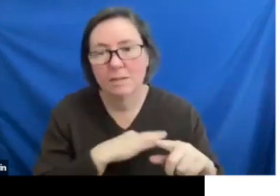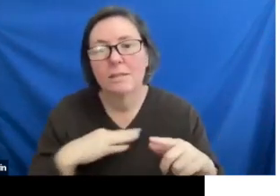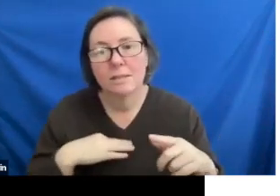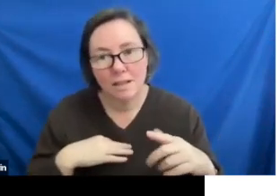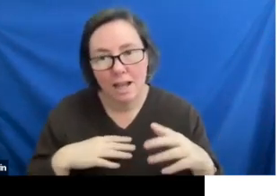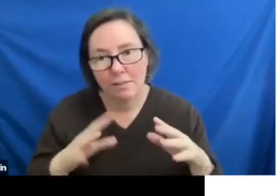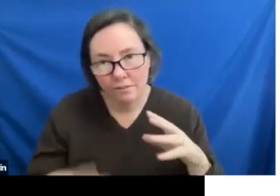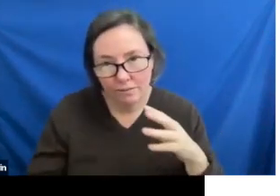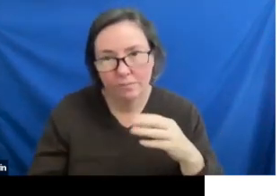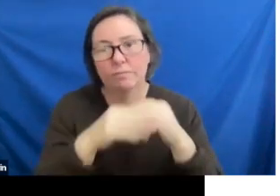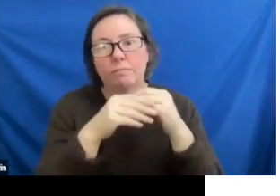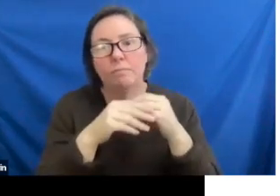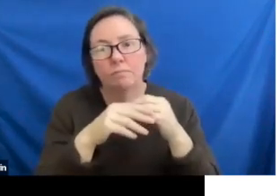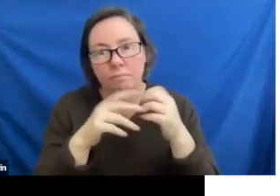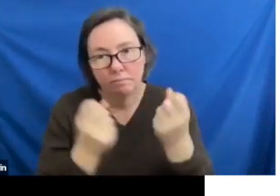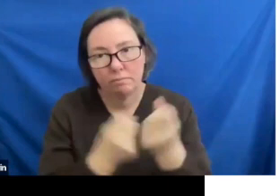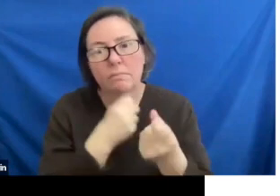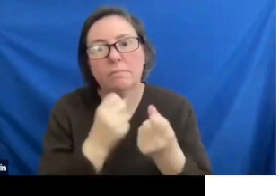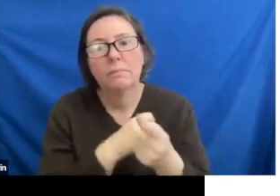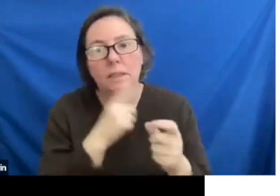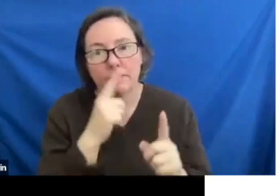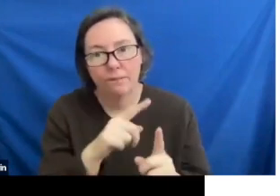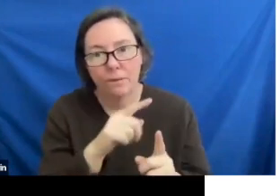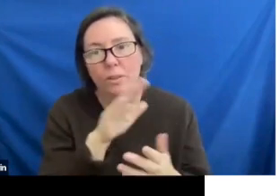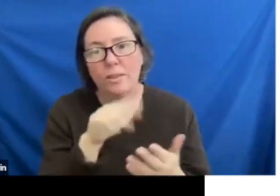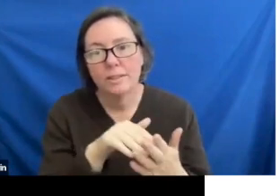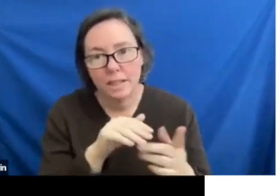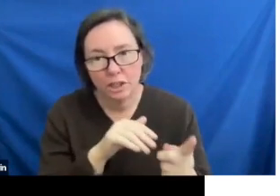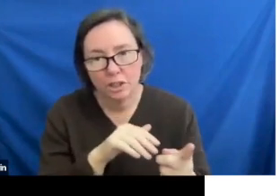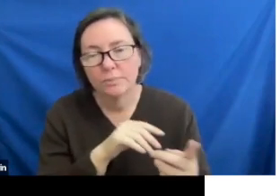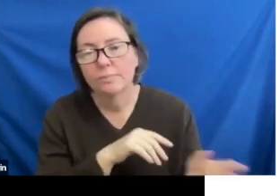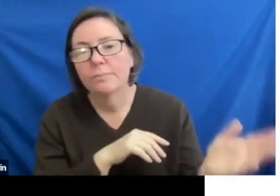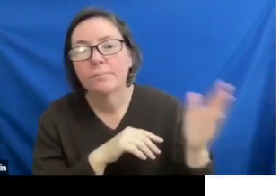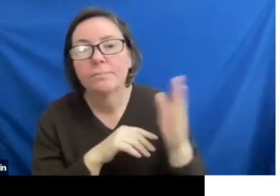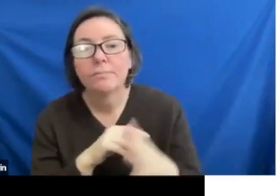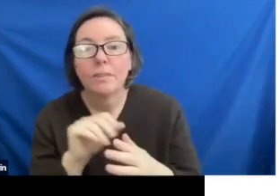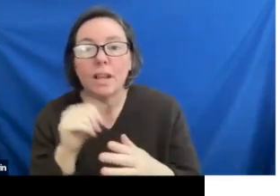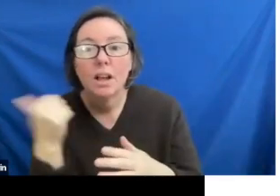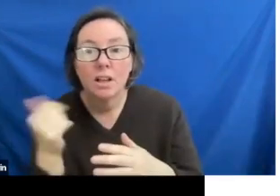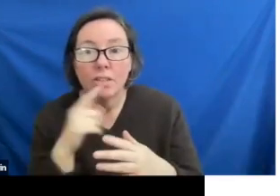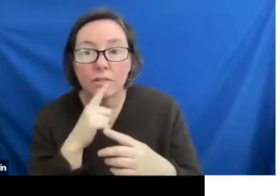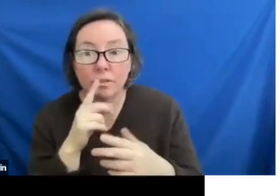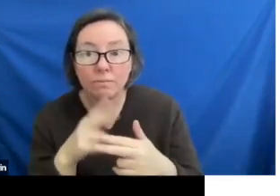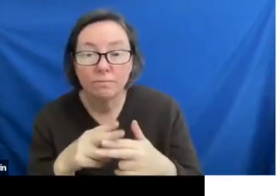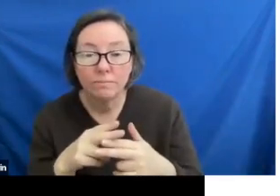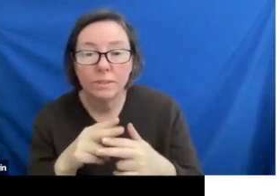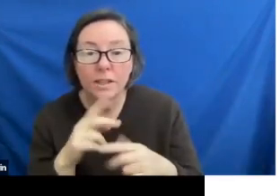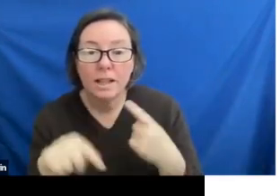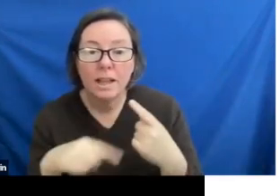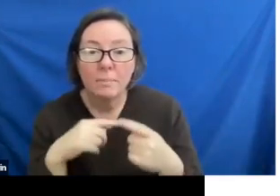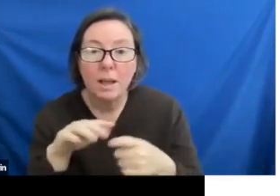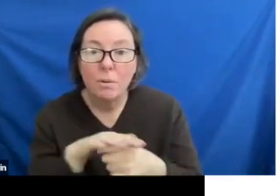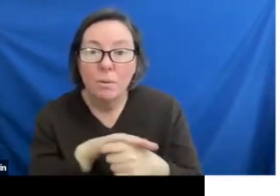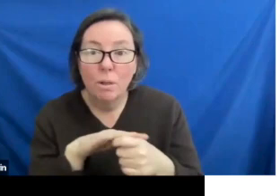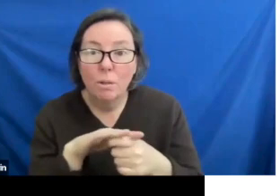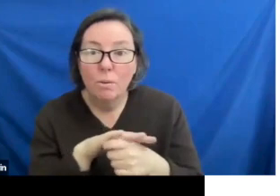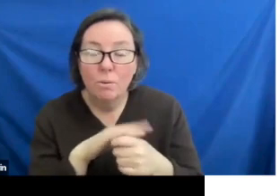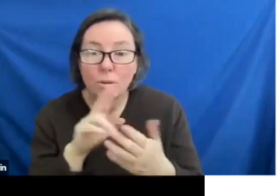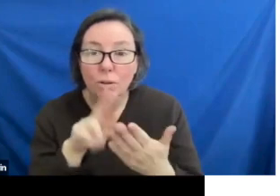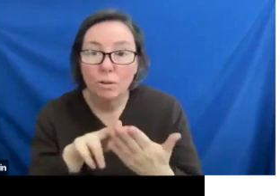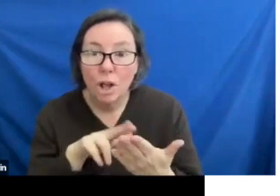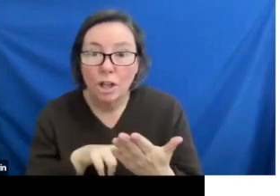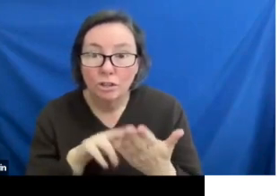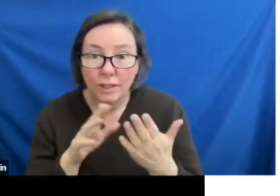CAS. Another couple of other notes just to make. One is around local contracting. Certainly